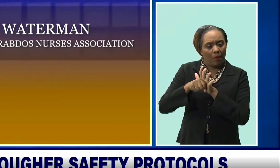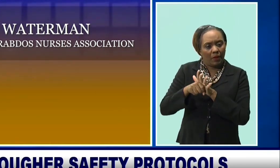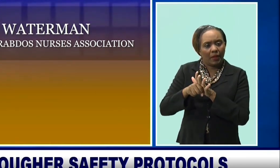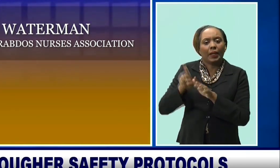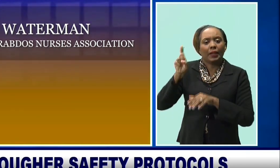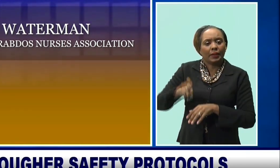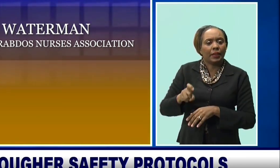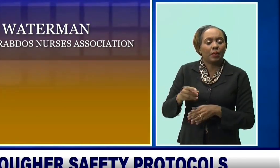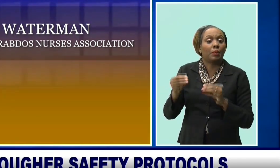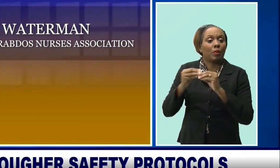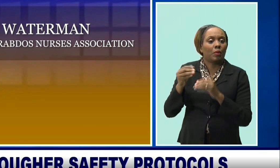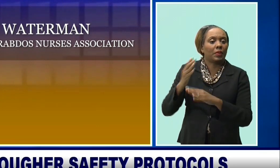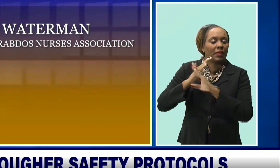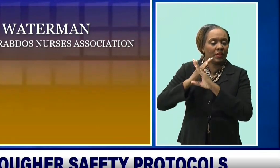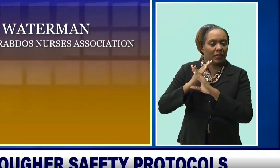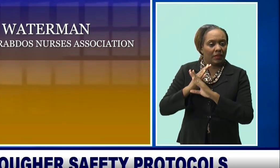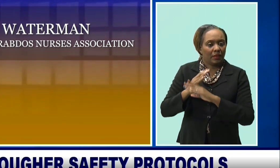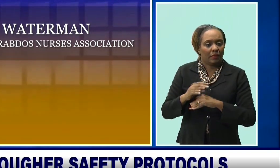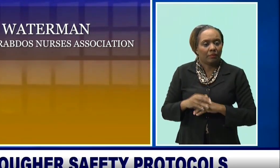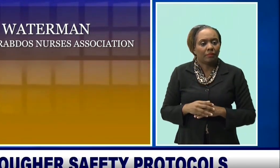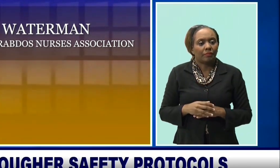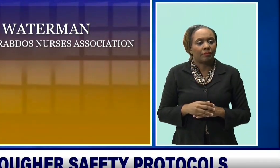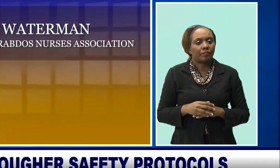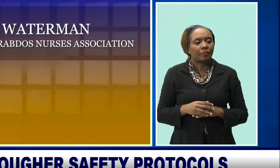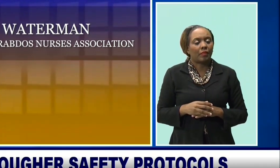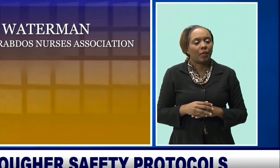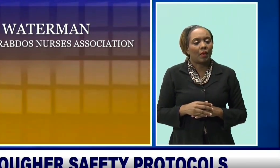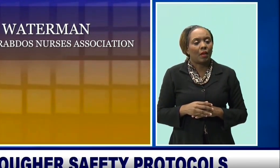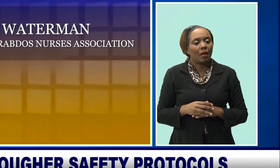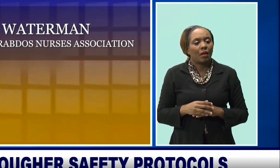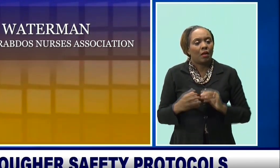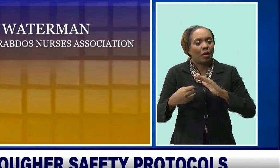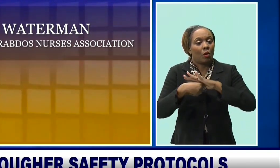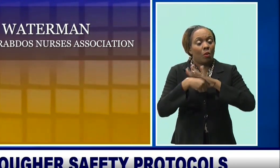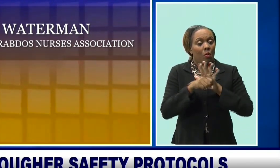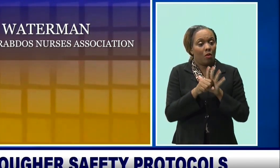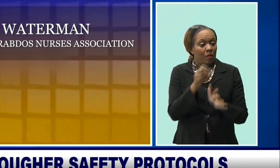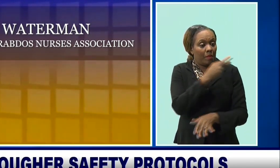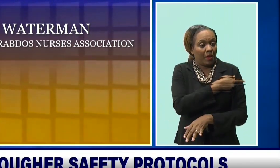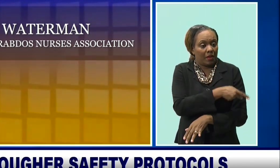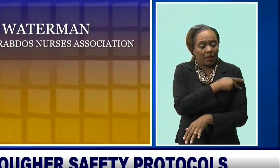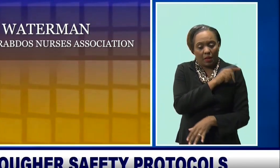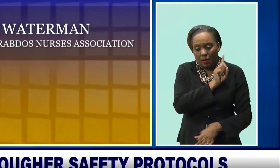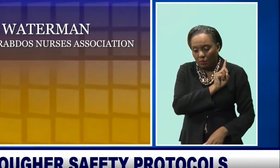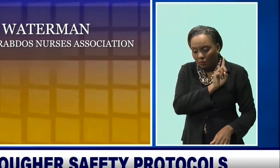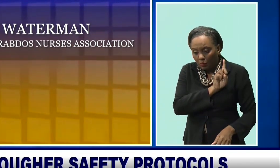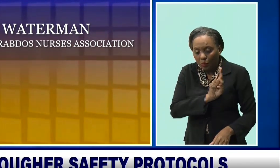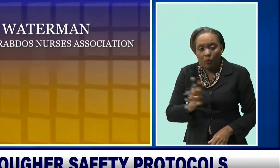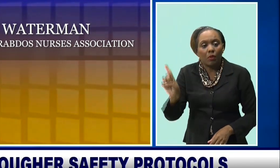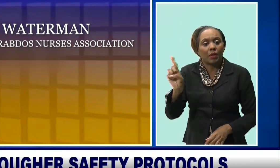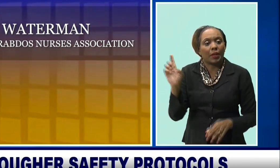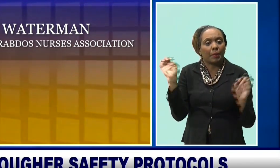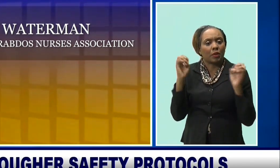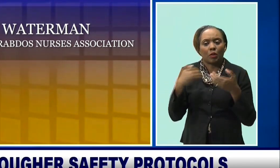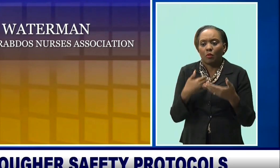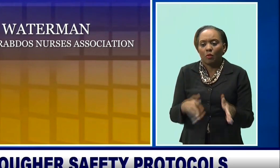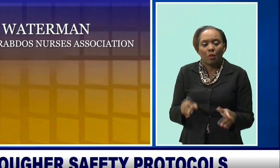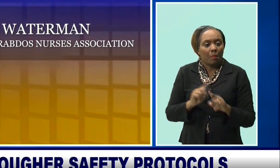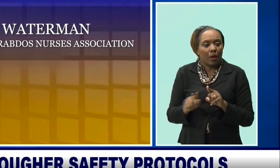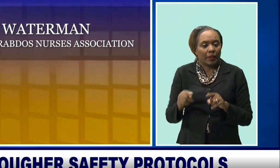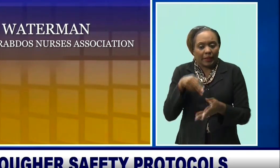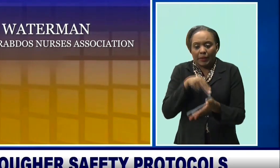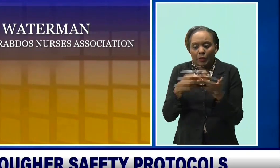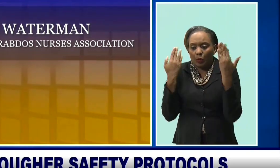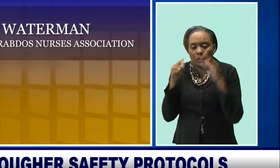that COVID-19 patients are reaching the emergency room unknown to nurses and medical personnel. Such a protocol